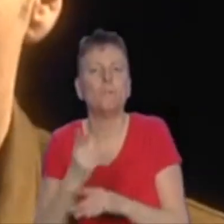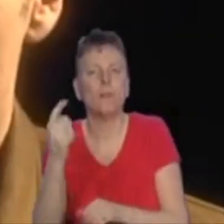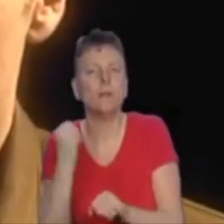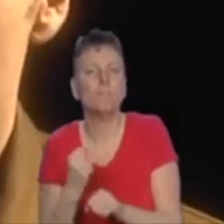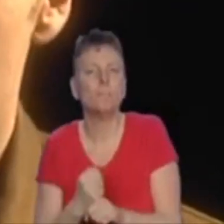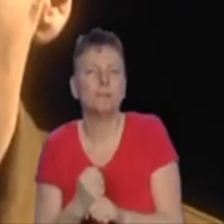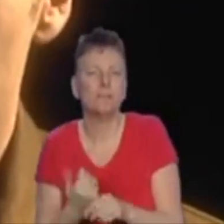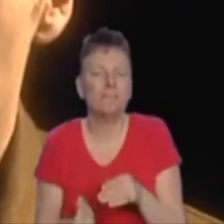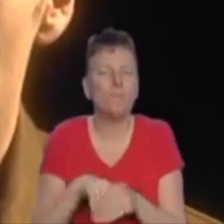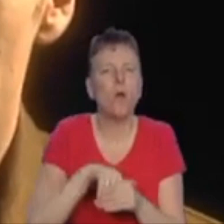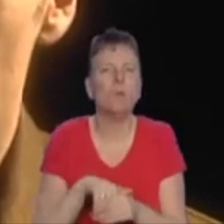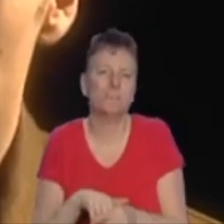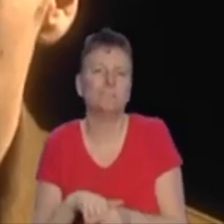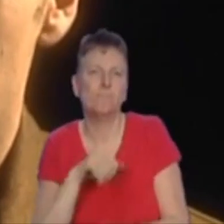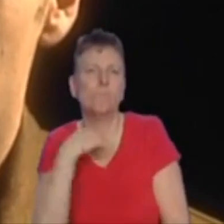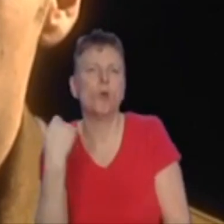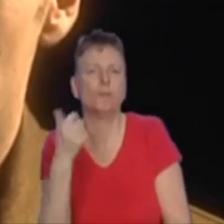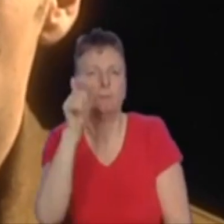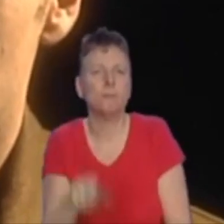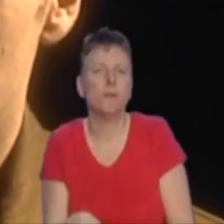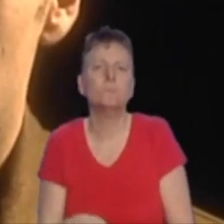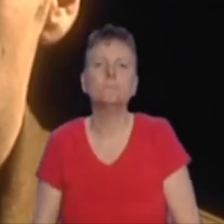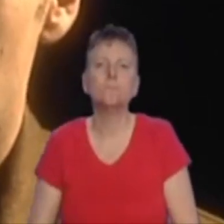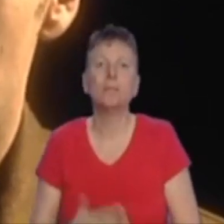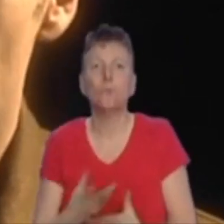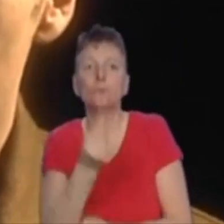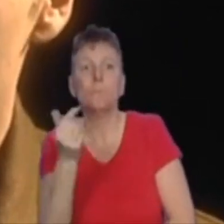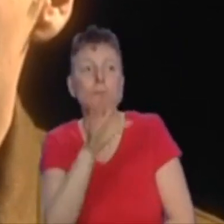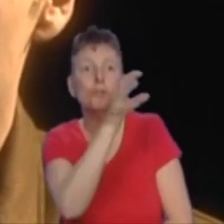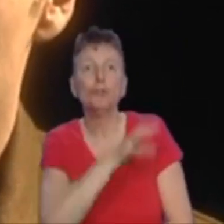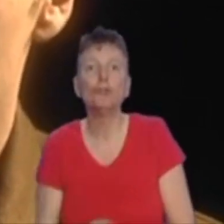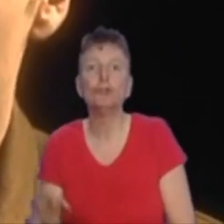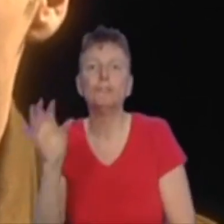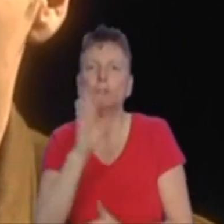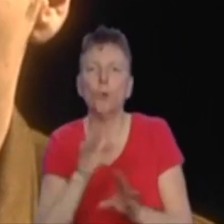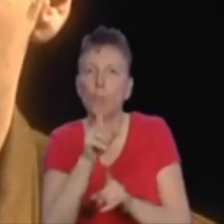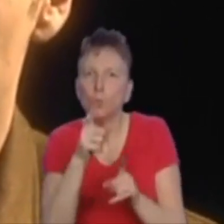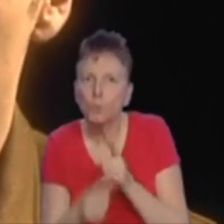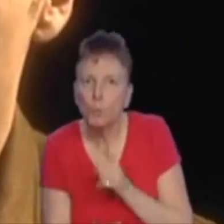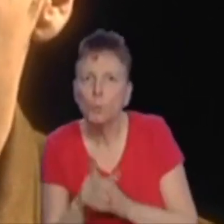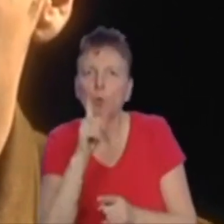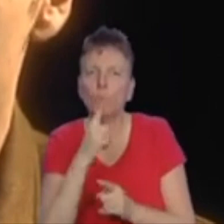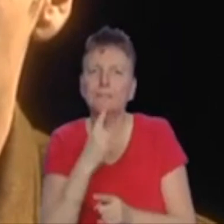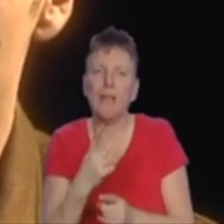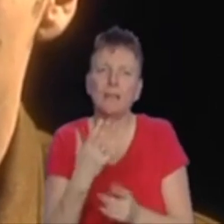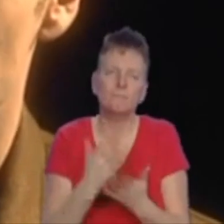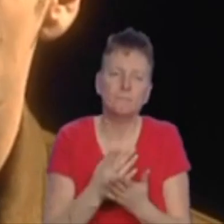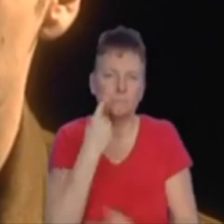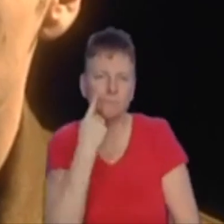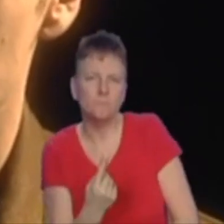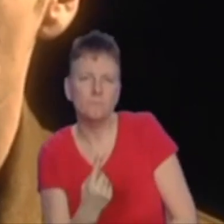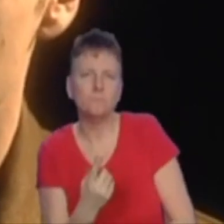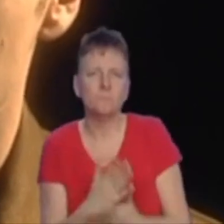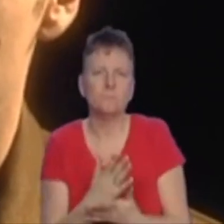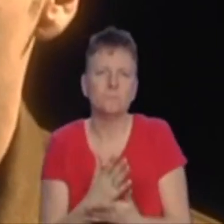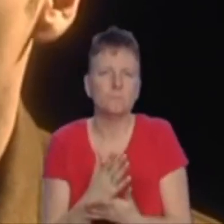Now, in some countries, it's not what you do, but what you say that gets you noticed. So broadcasting details of the sex lives of Bulgarian political leaders on the